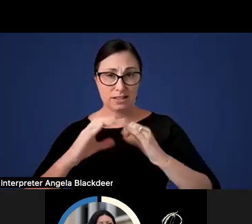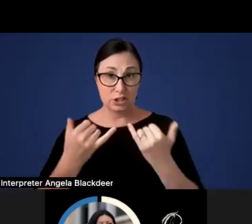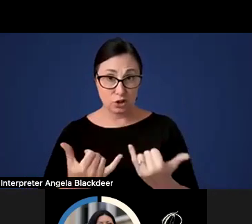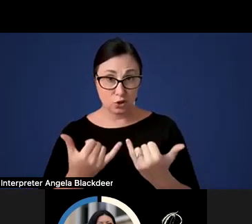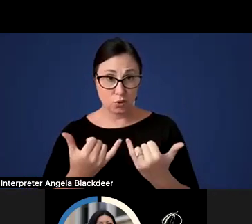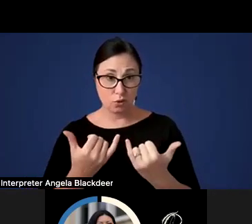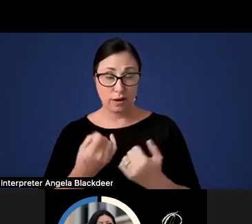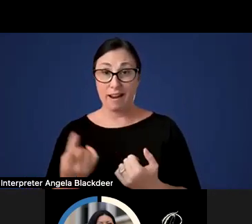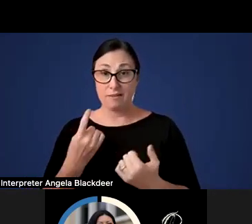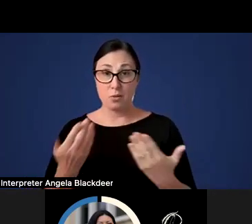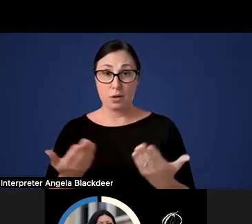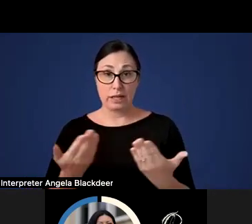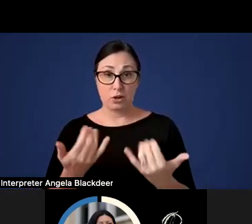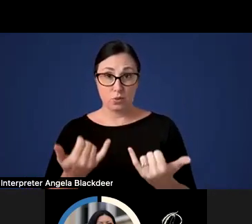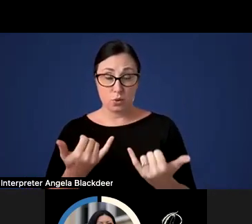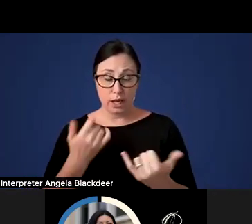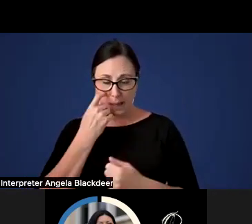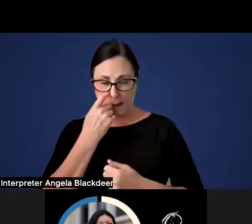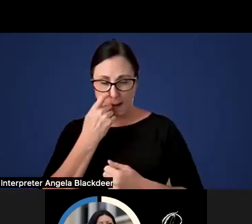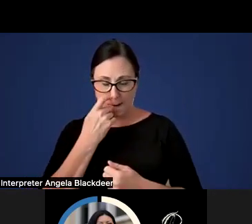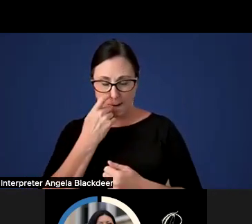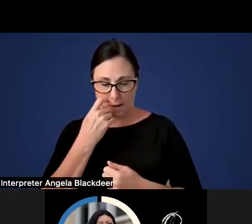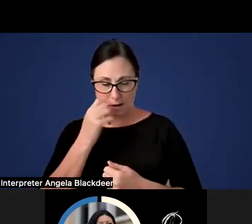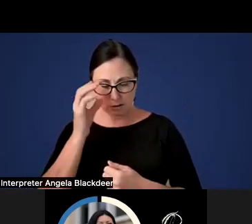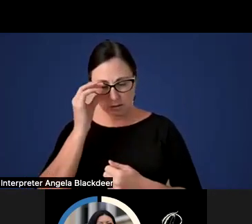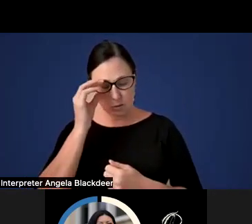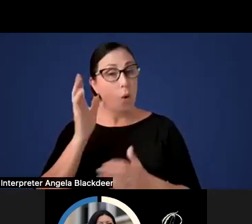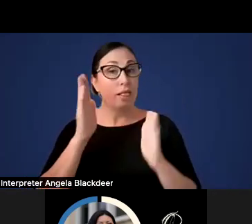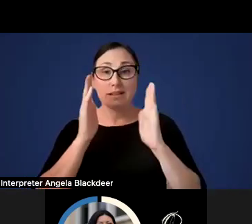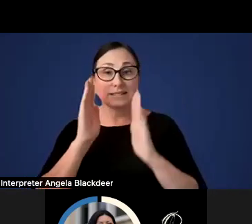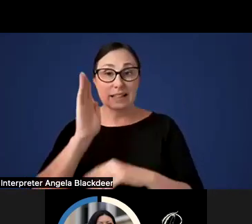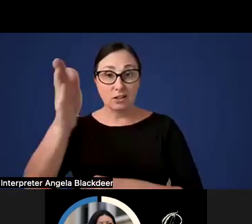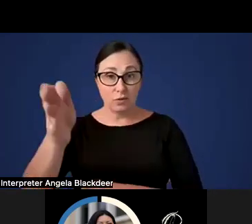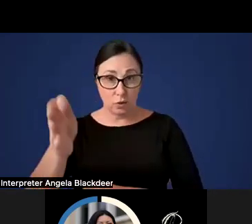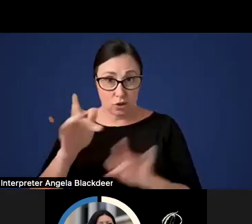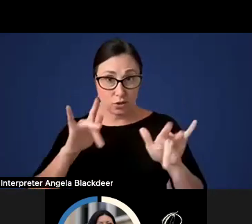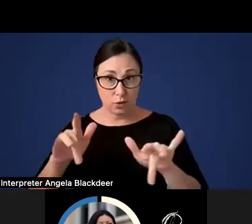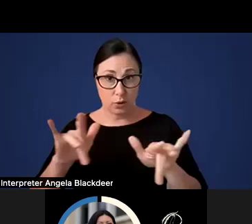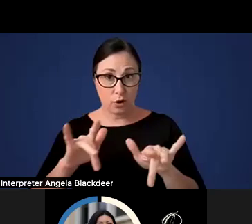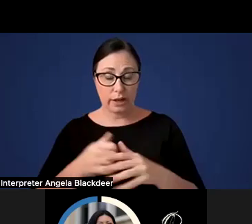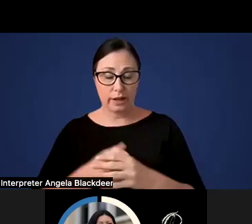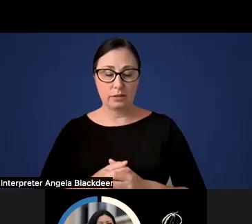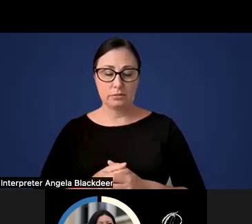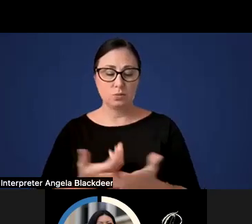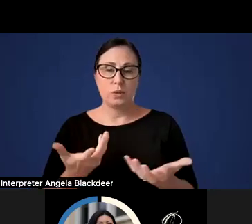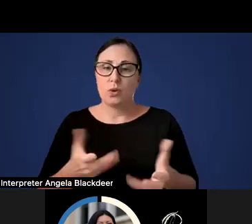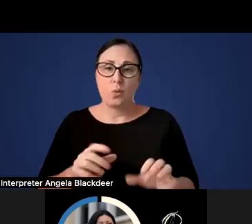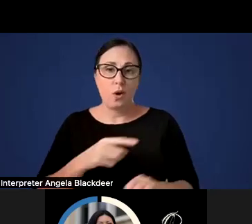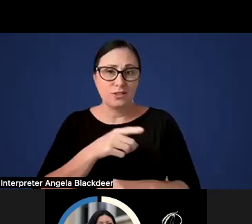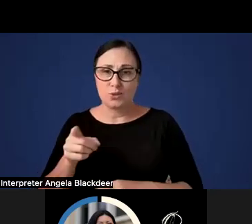today or listening in at any future point is that you are not carrying this alone.